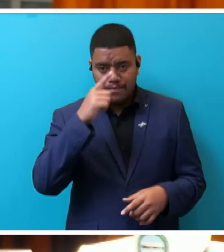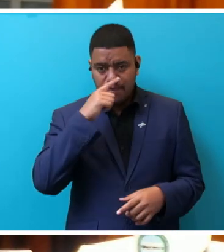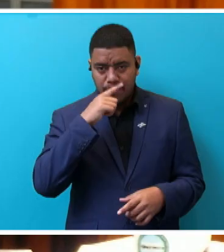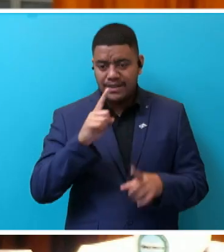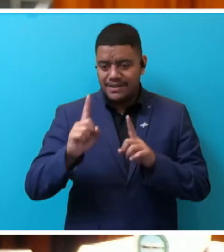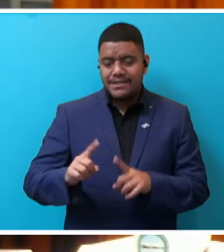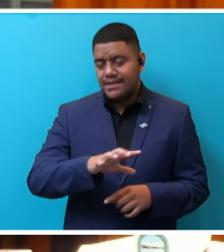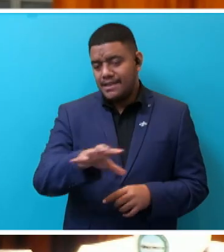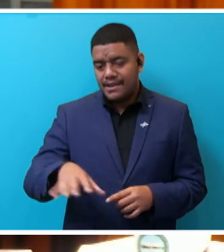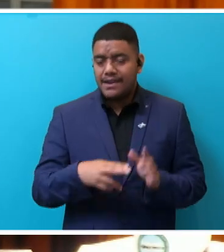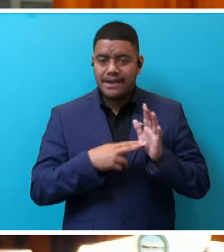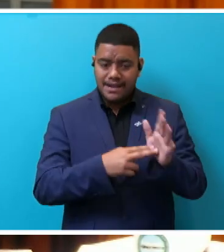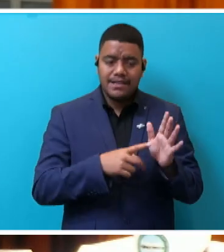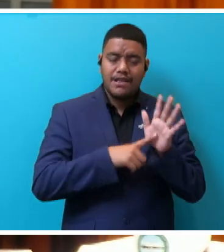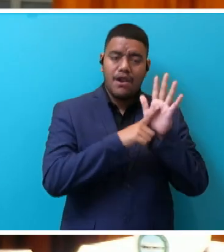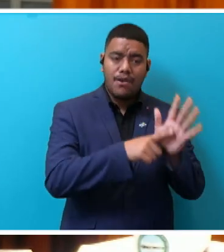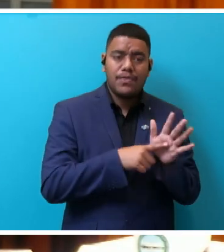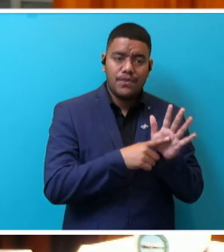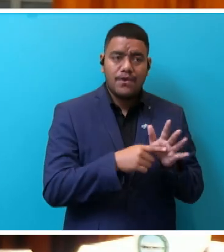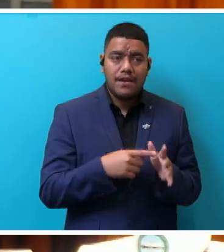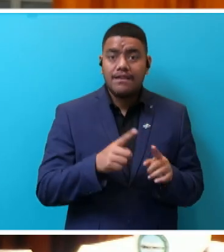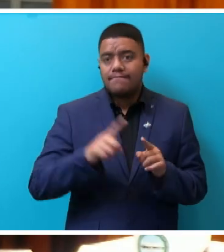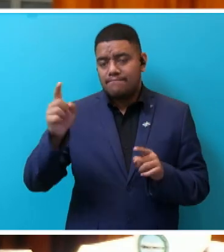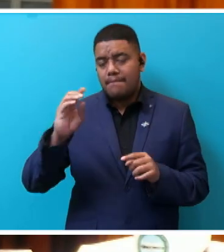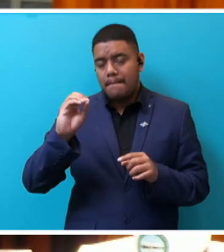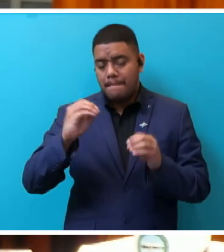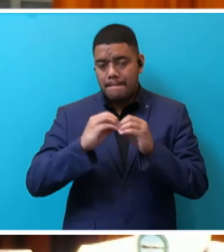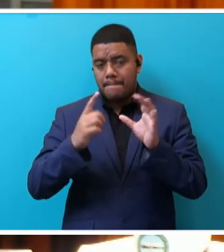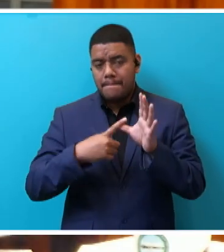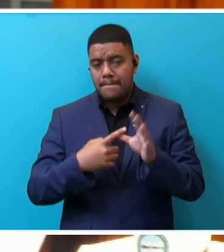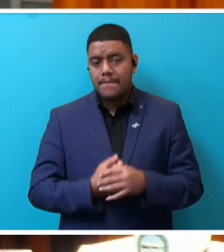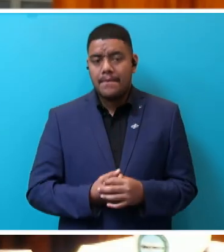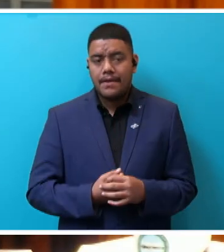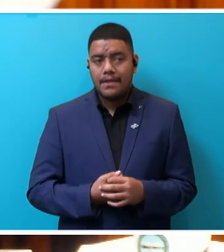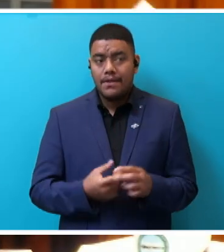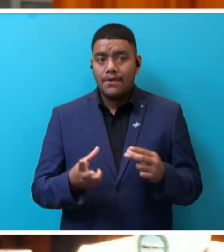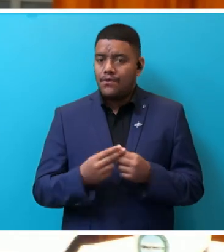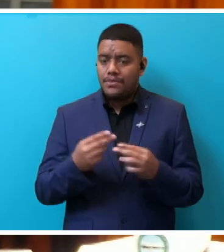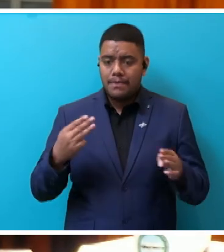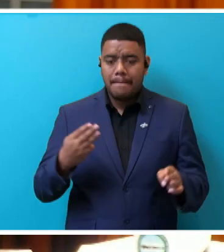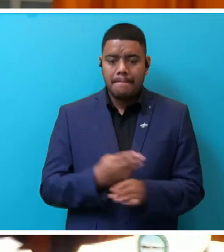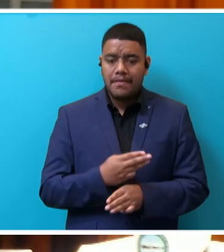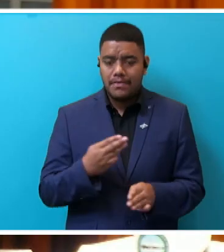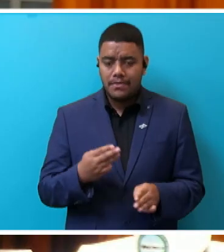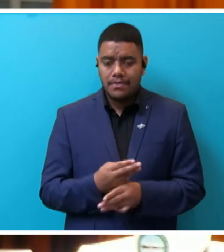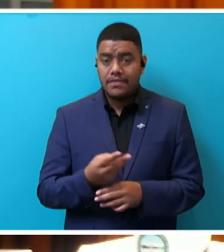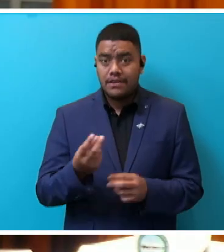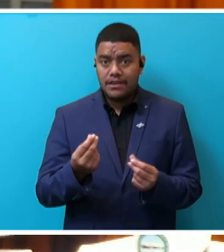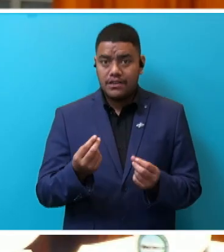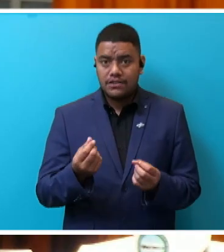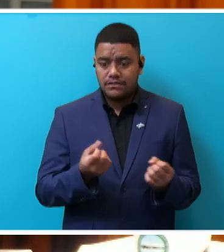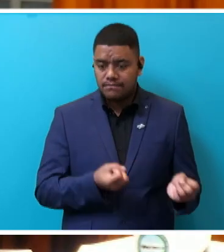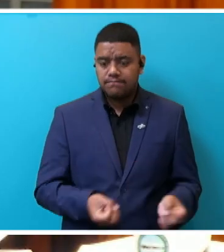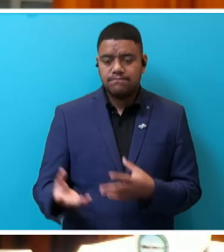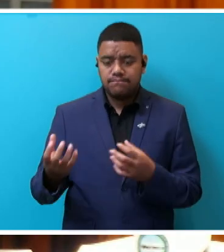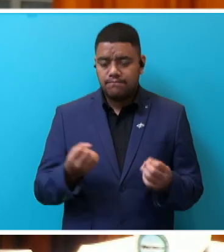Sembeto area, Nandi, Lautoka, up to Mba, with a monthly cash flow amongst